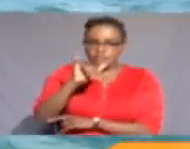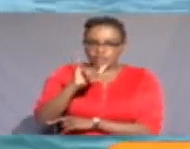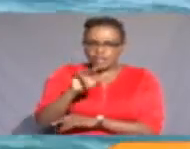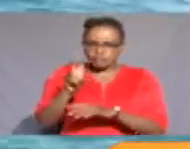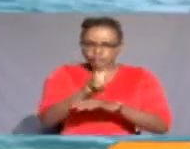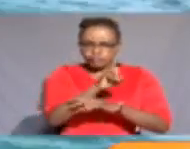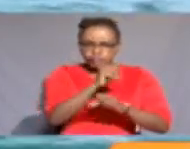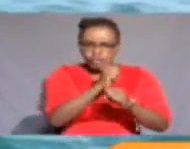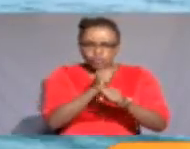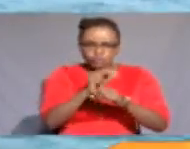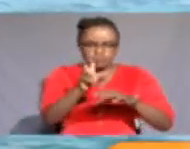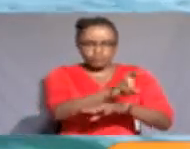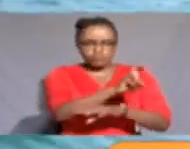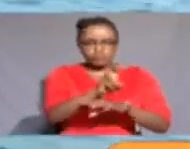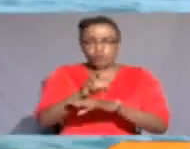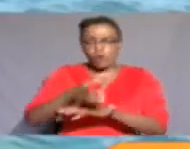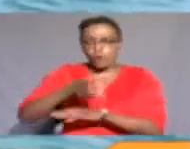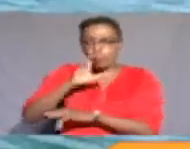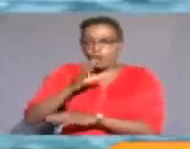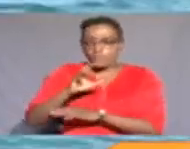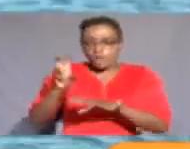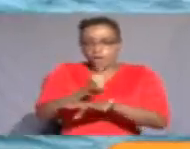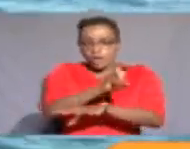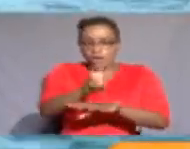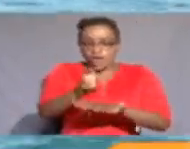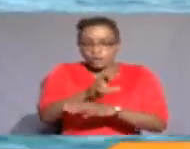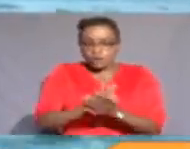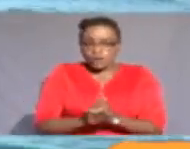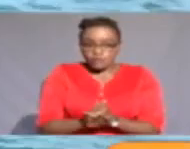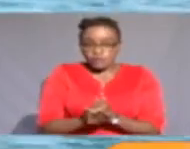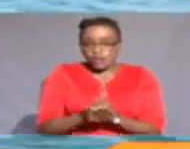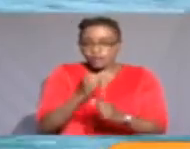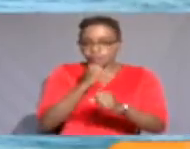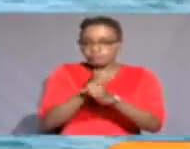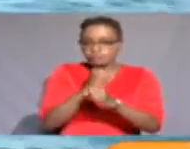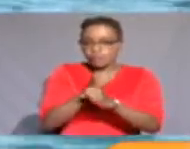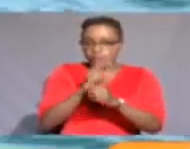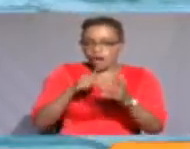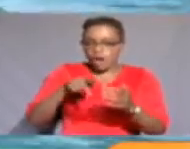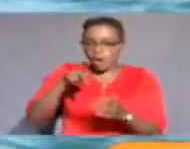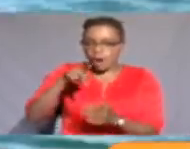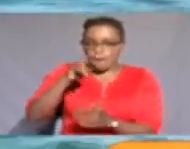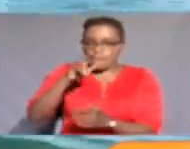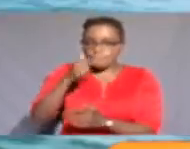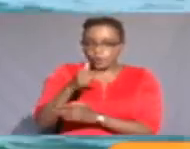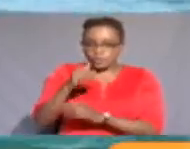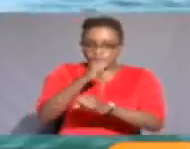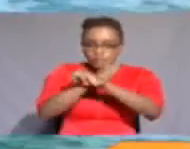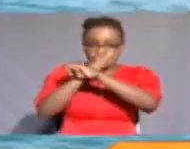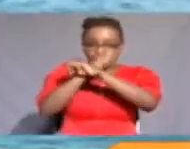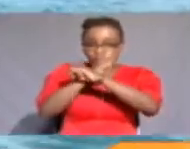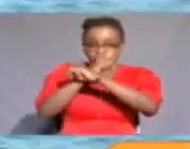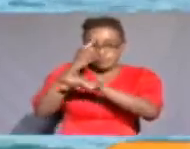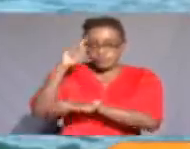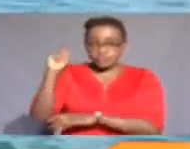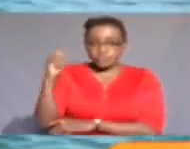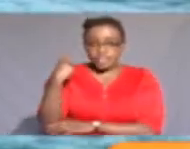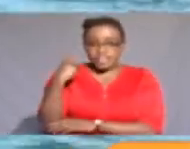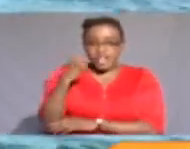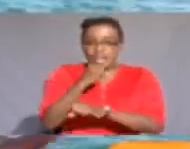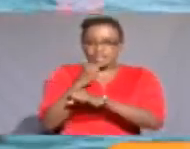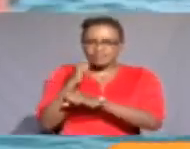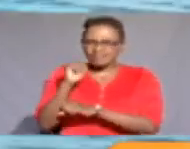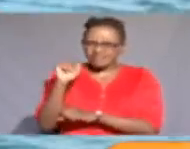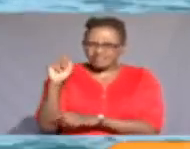conducting marine patrols. With their main undertaking being port defense, the contingent of Kenya Navy personnel deployed